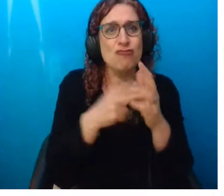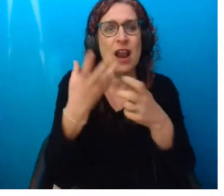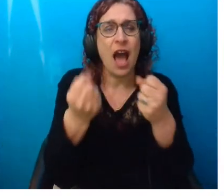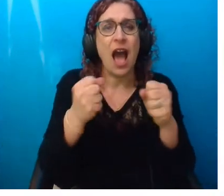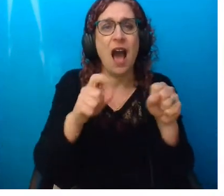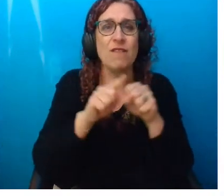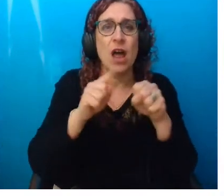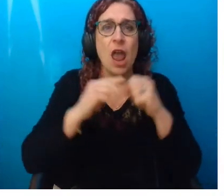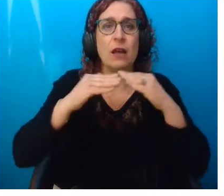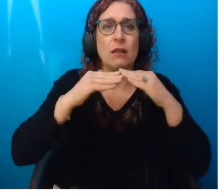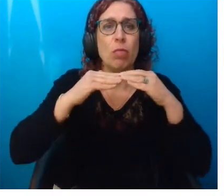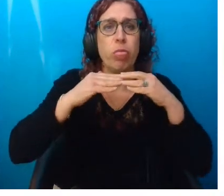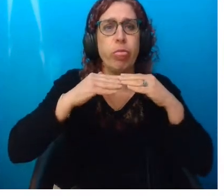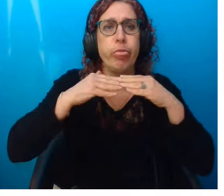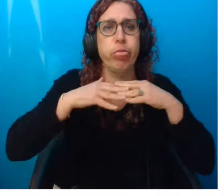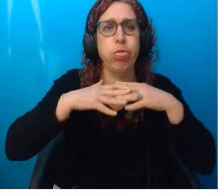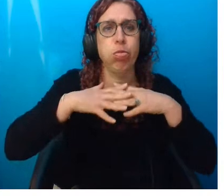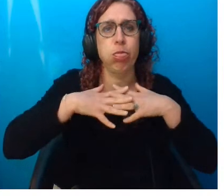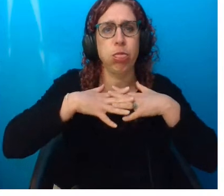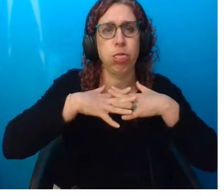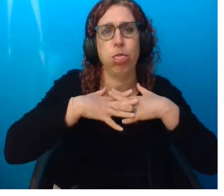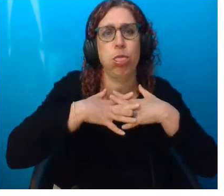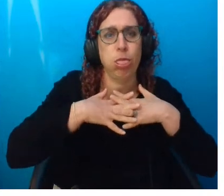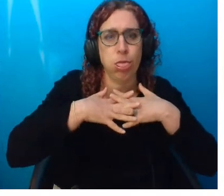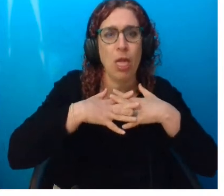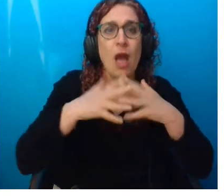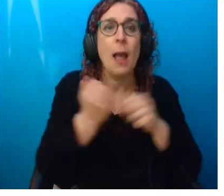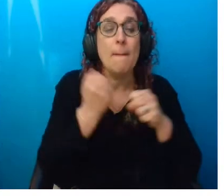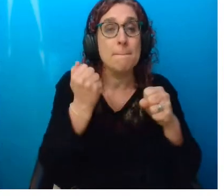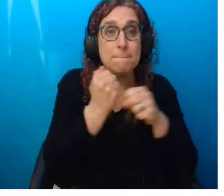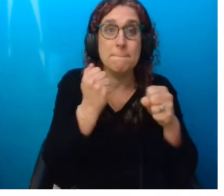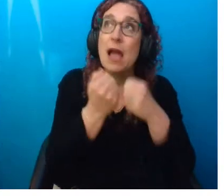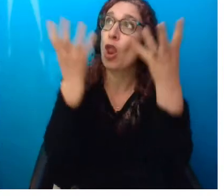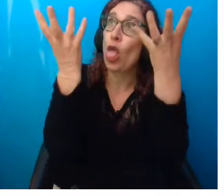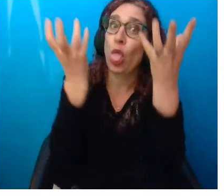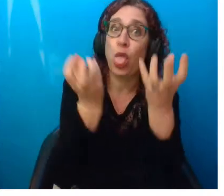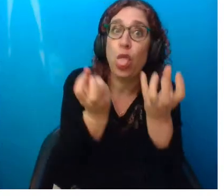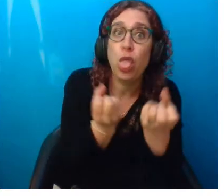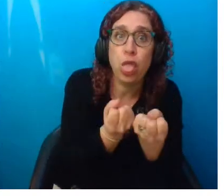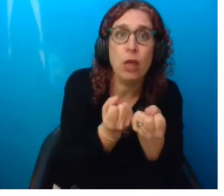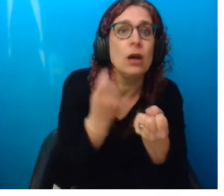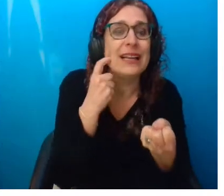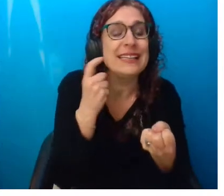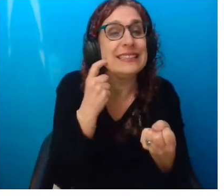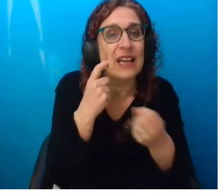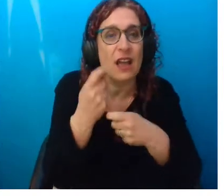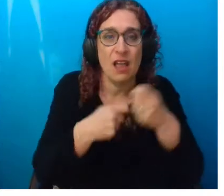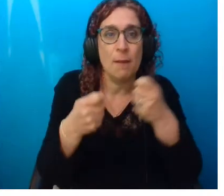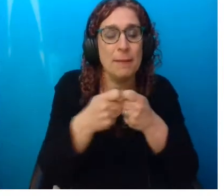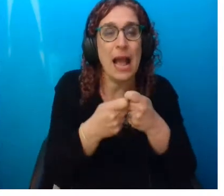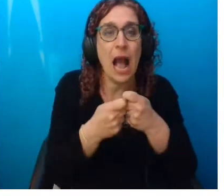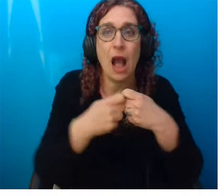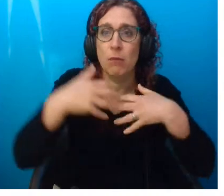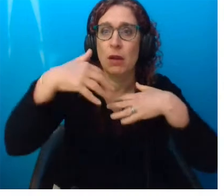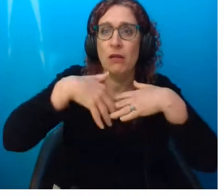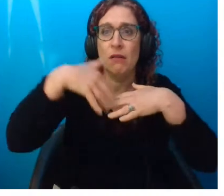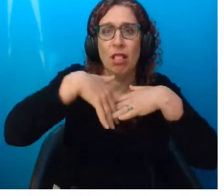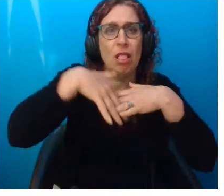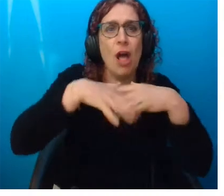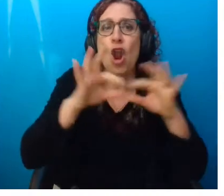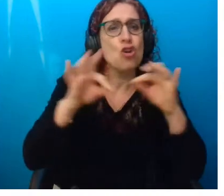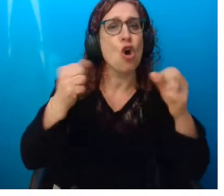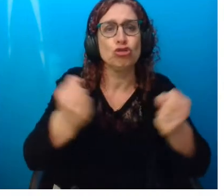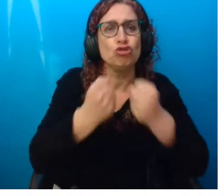moisturizing factor, so that mutations in that filaggrin gene lead to a poorly formed